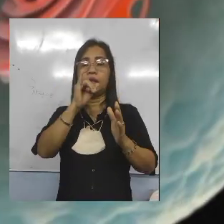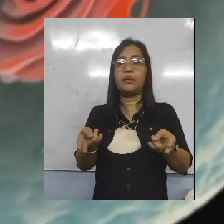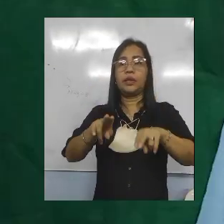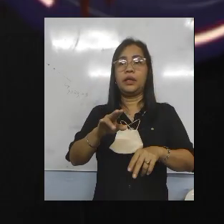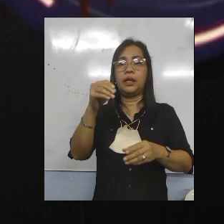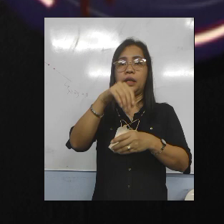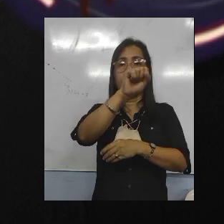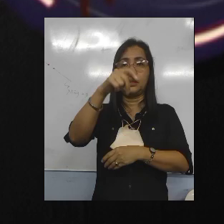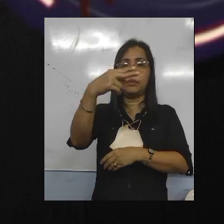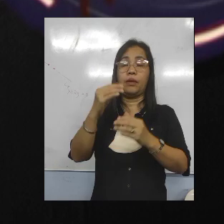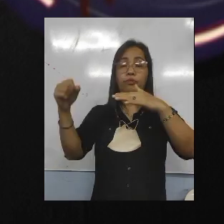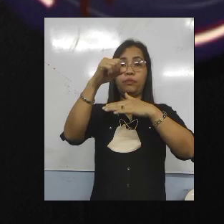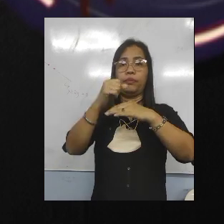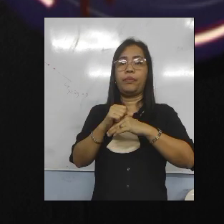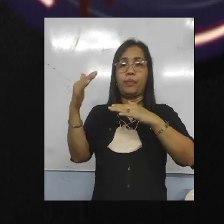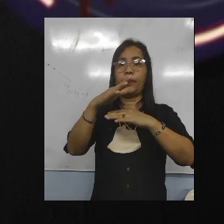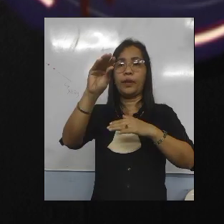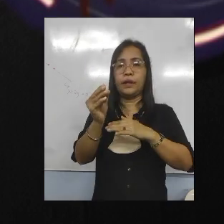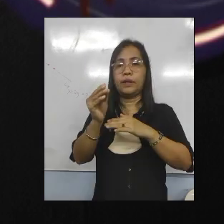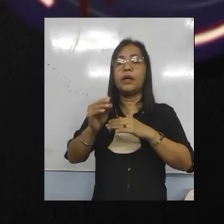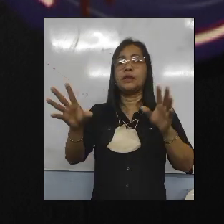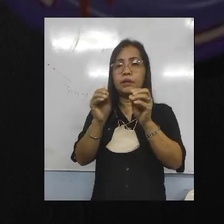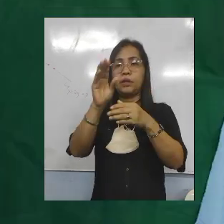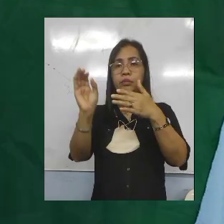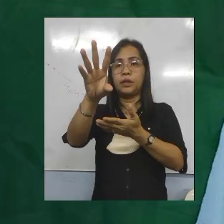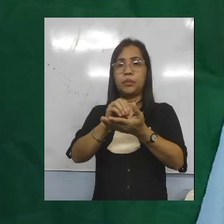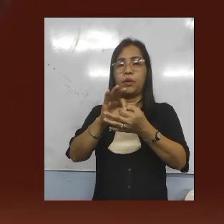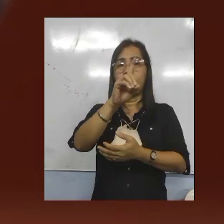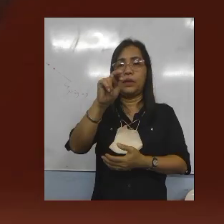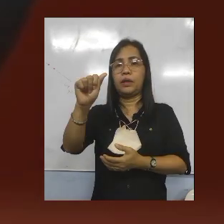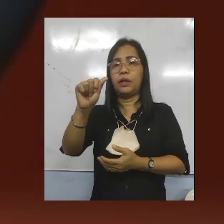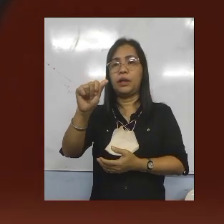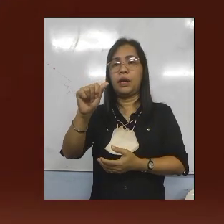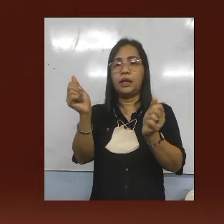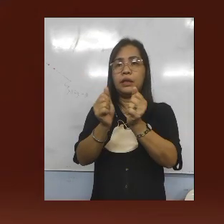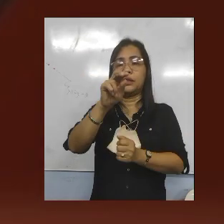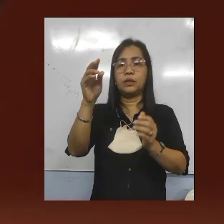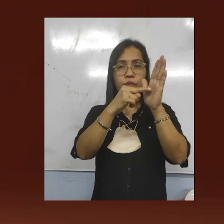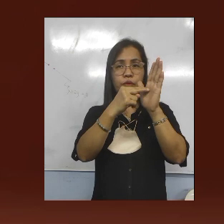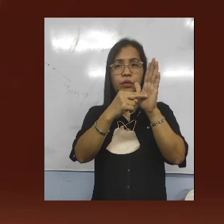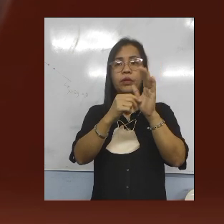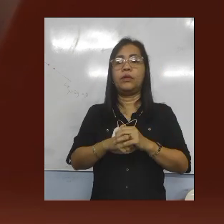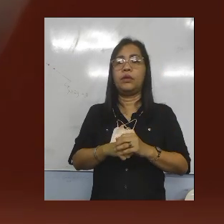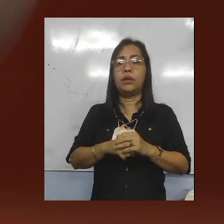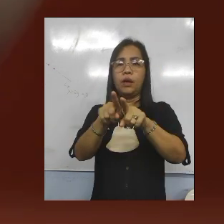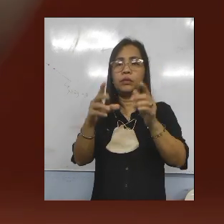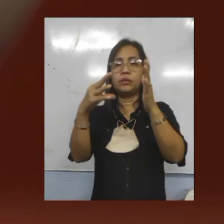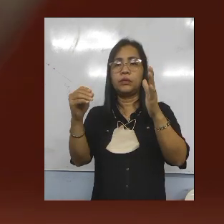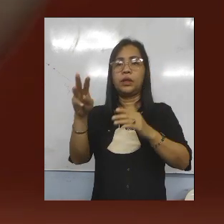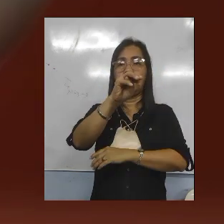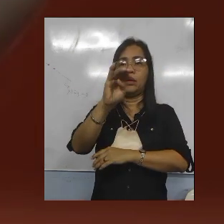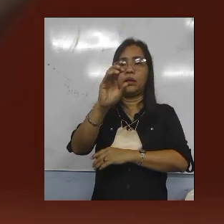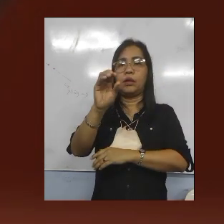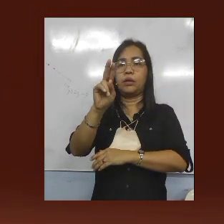centrosome helps separate DNA during M phase. Lastly, second growth or G2, where